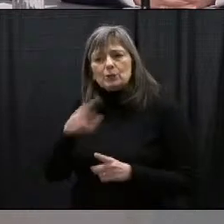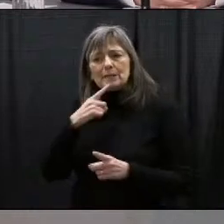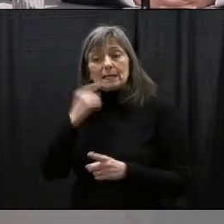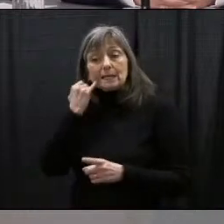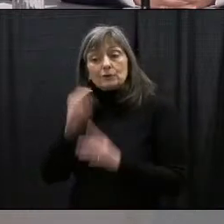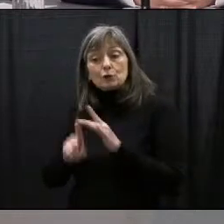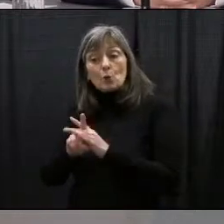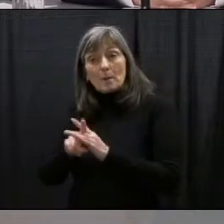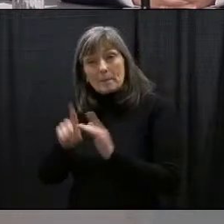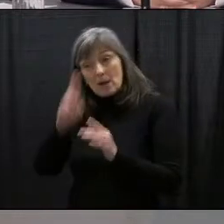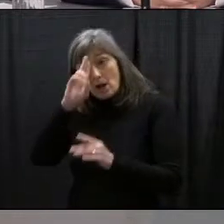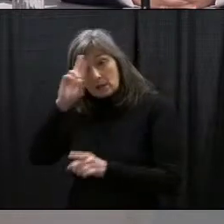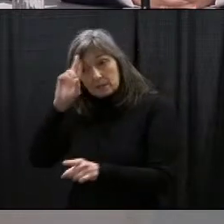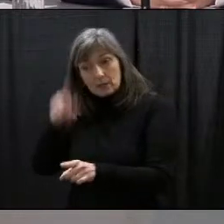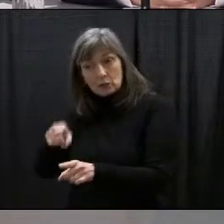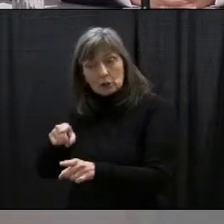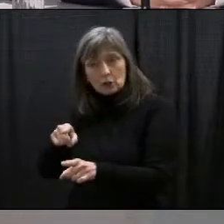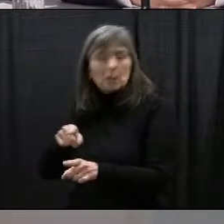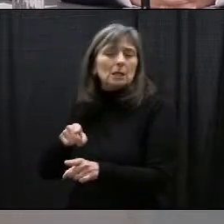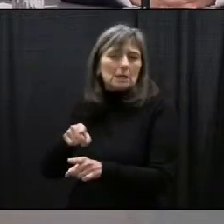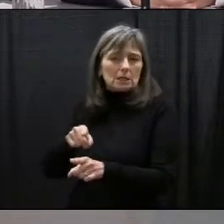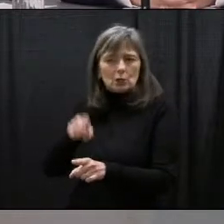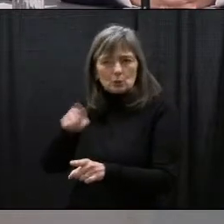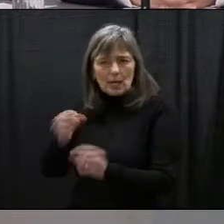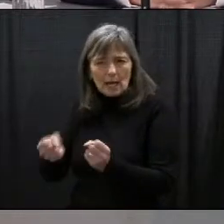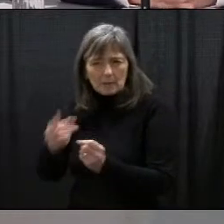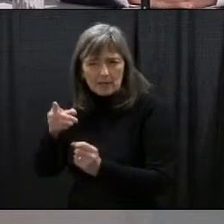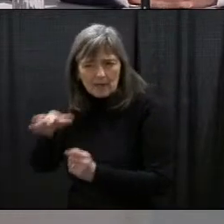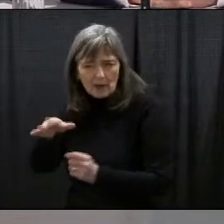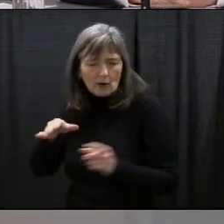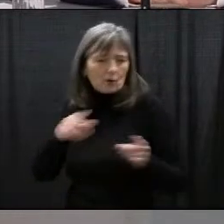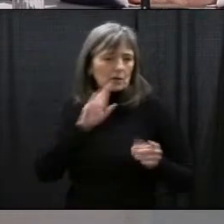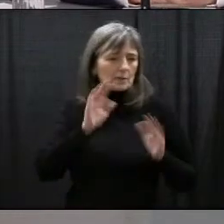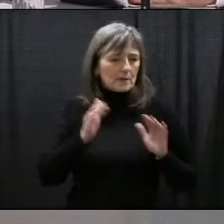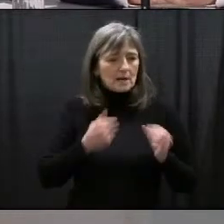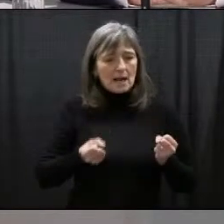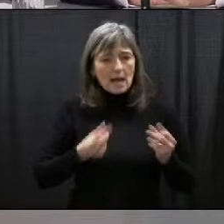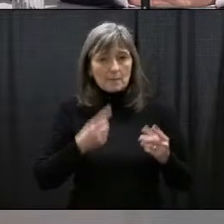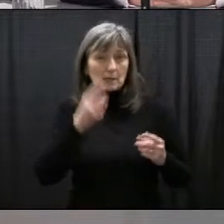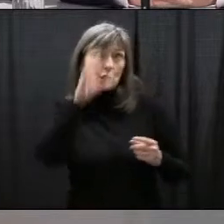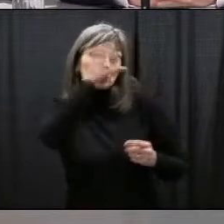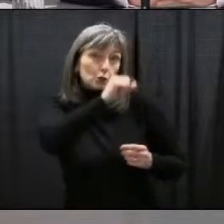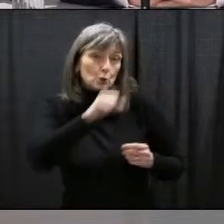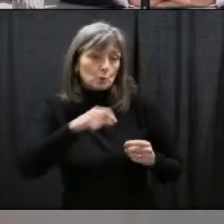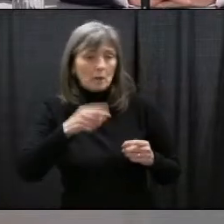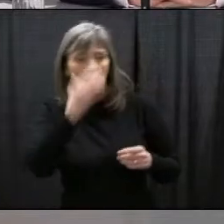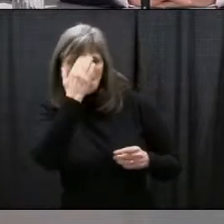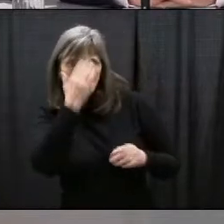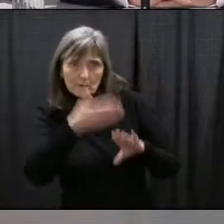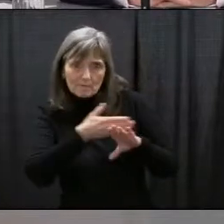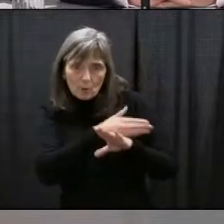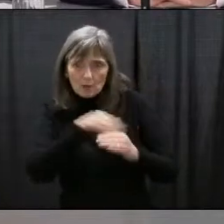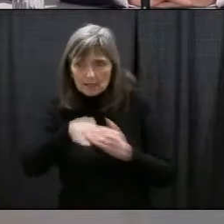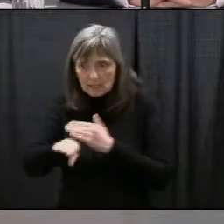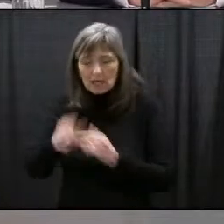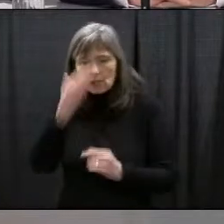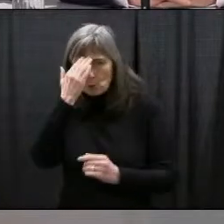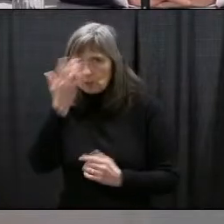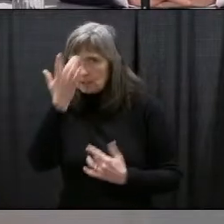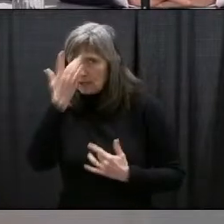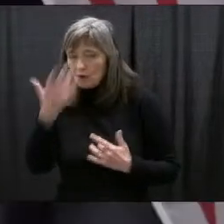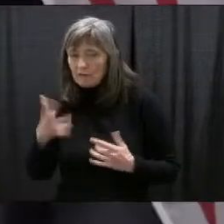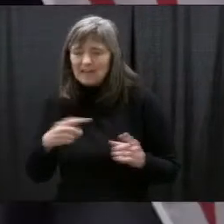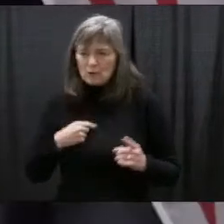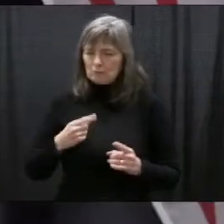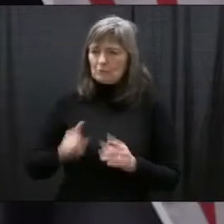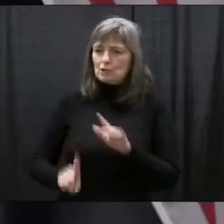or not. Can you give us, what is that multiplier? What sort of sense do you have in terms of how many more cases there are actually out there than are showing up in